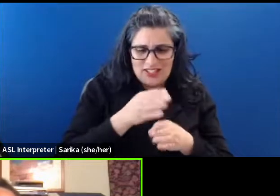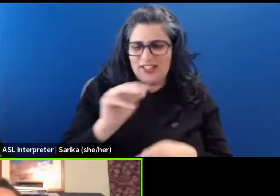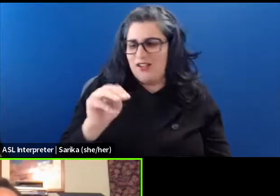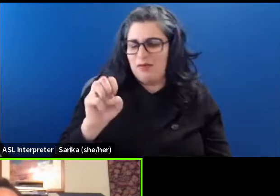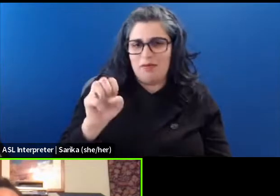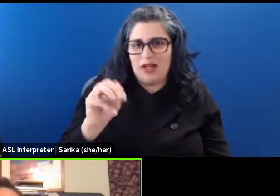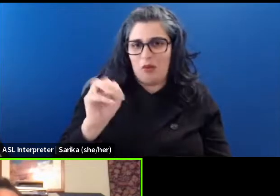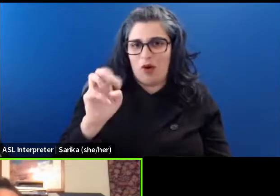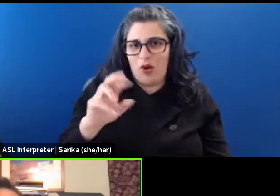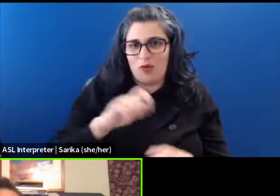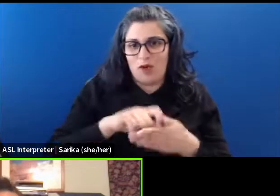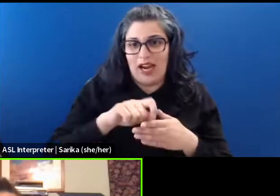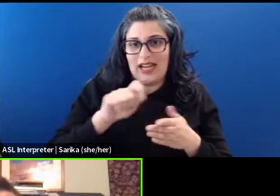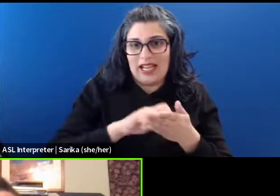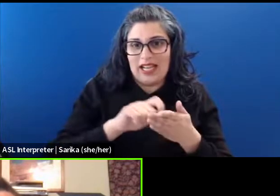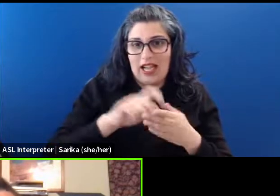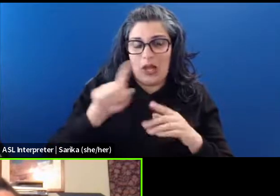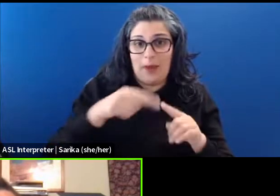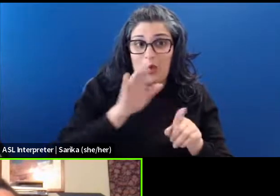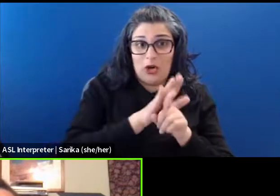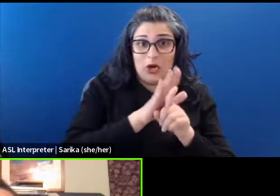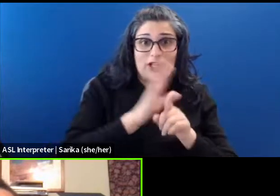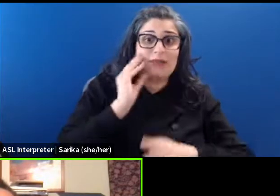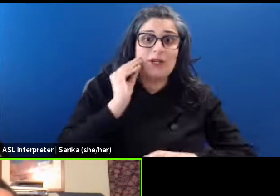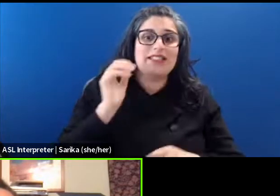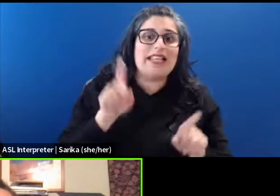her experience as a Black Buddhist.